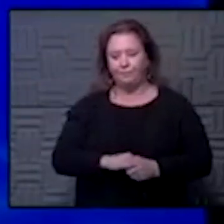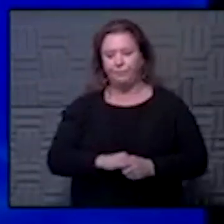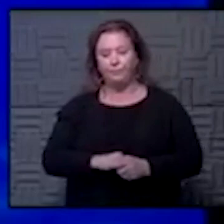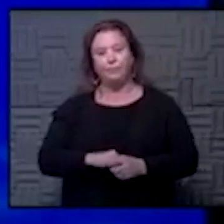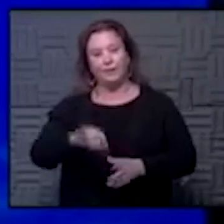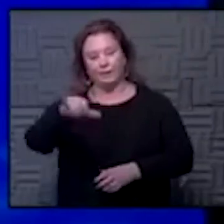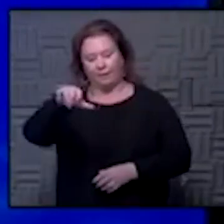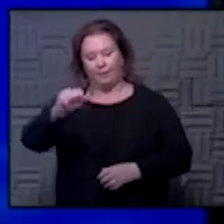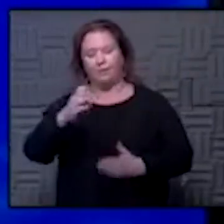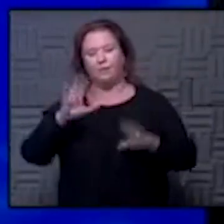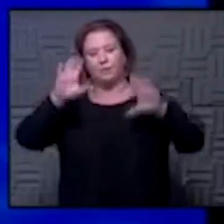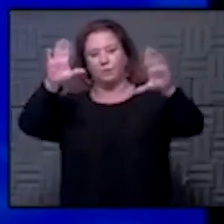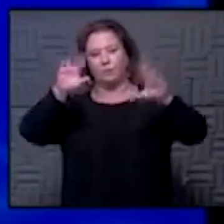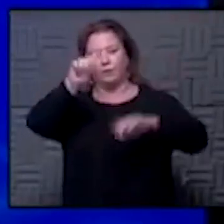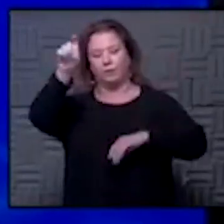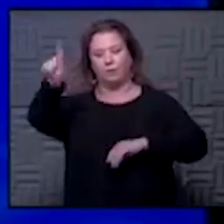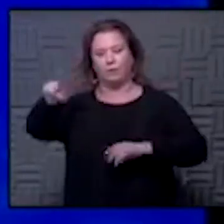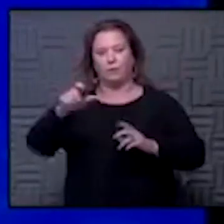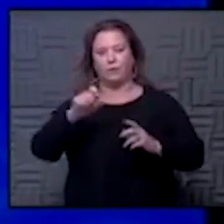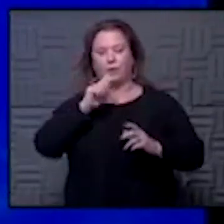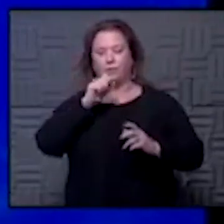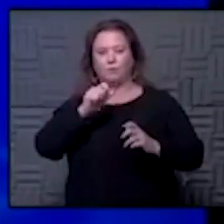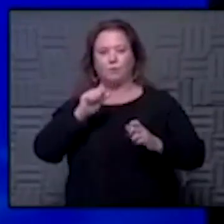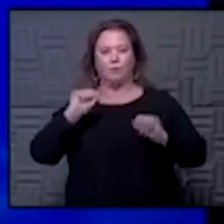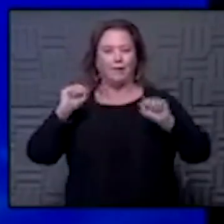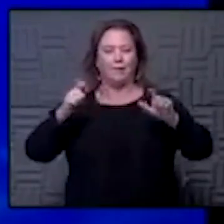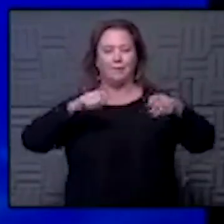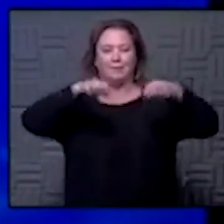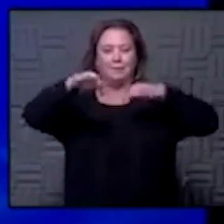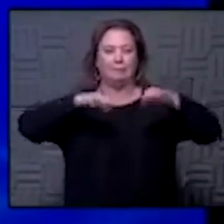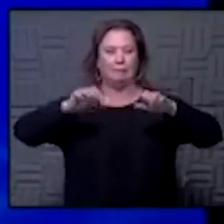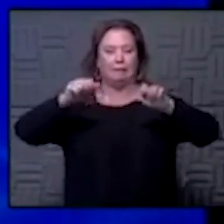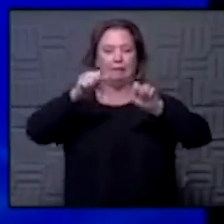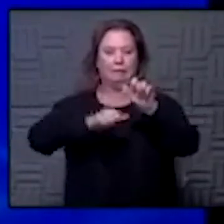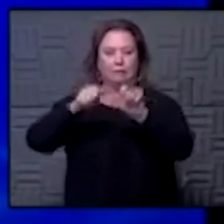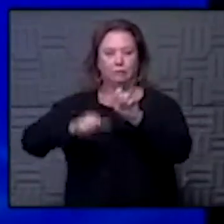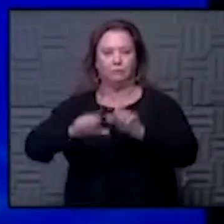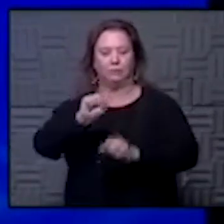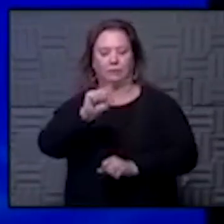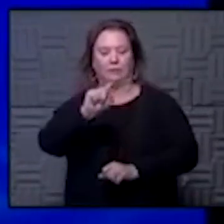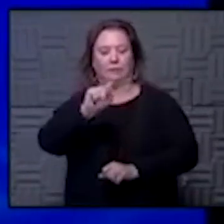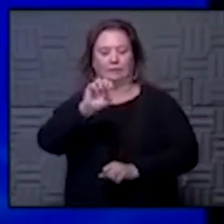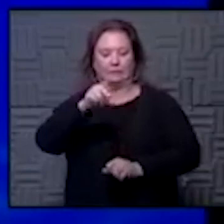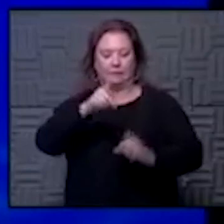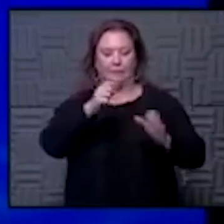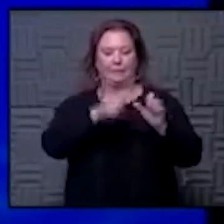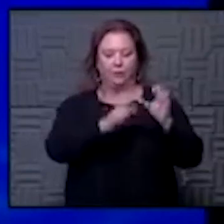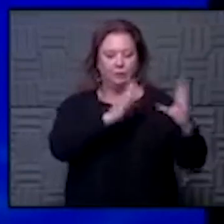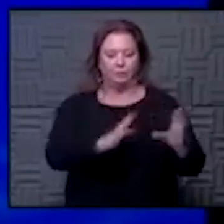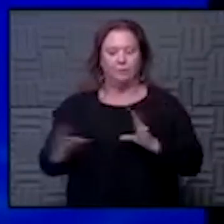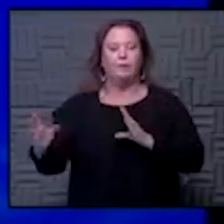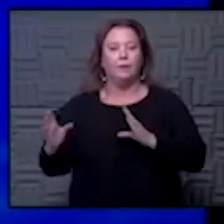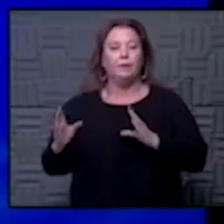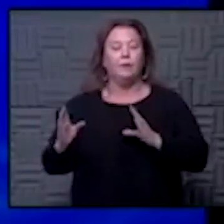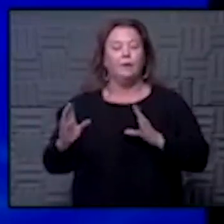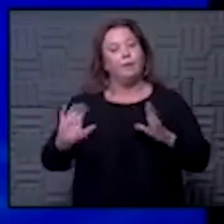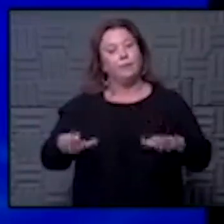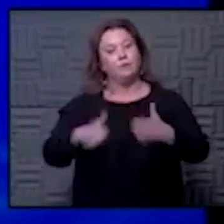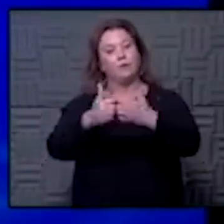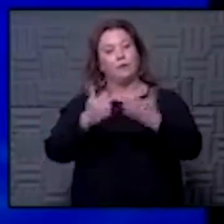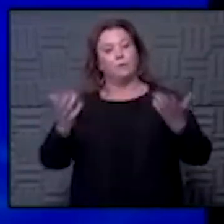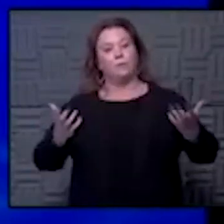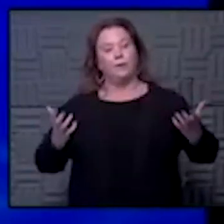a great question, and without trying to go through every one of our steps, but here's the challenge. In the